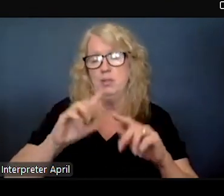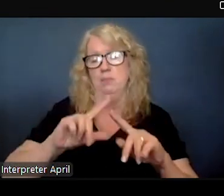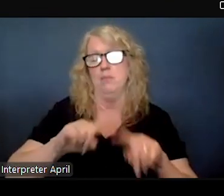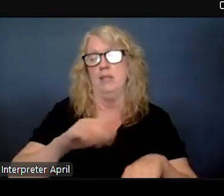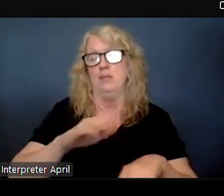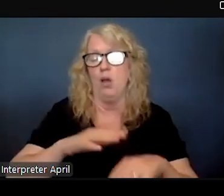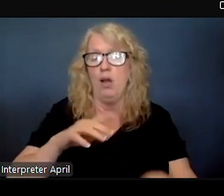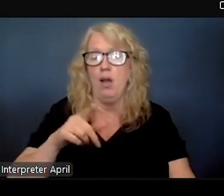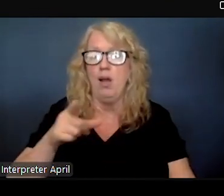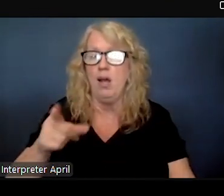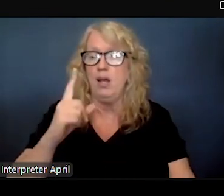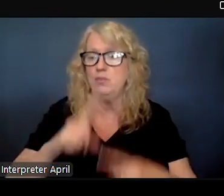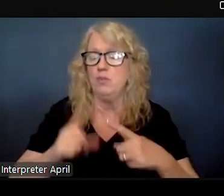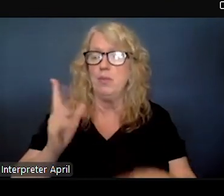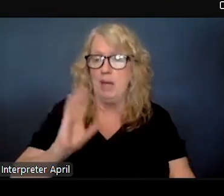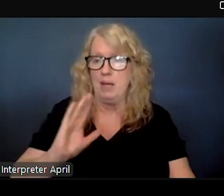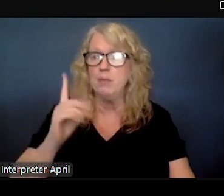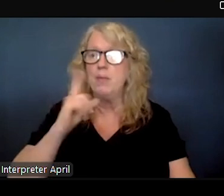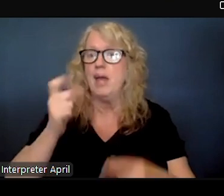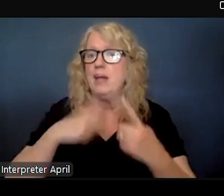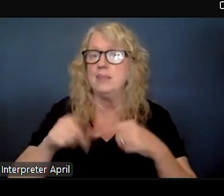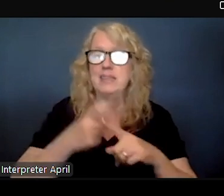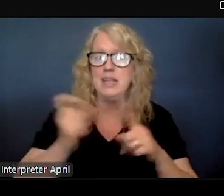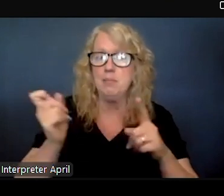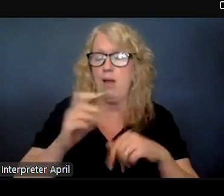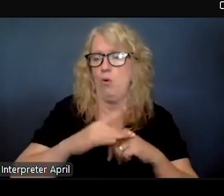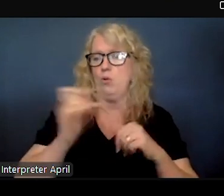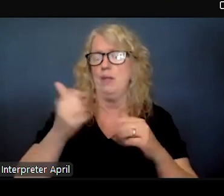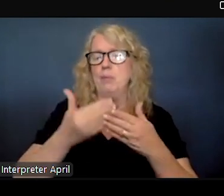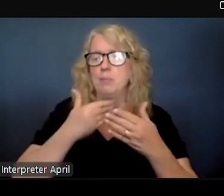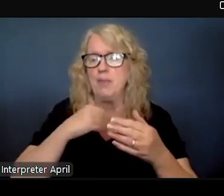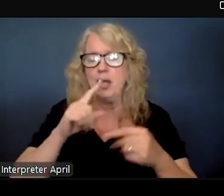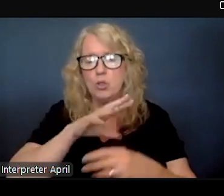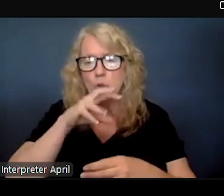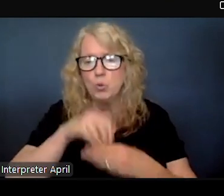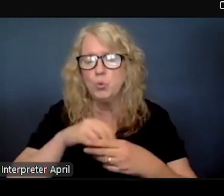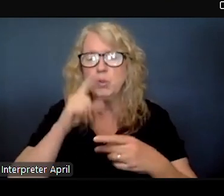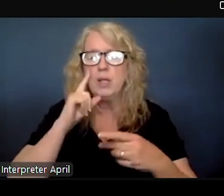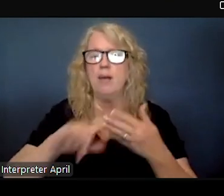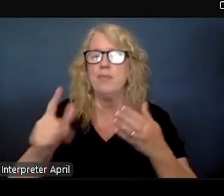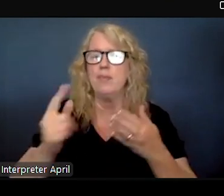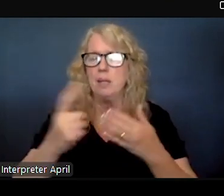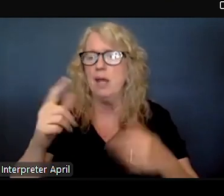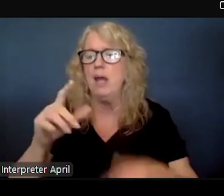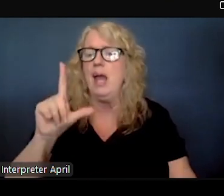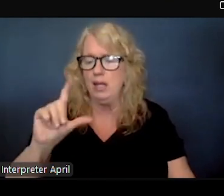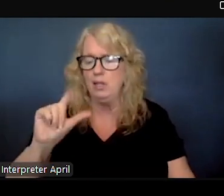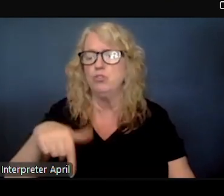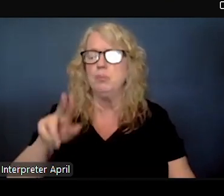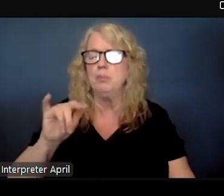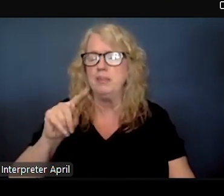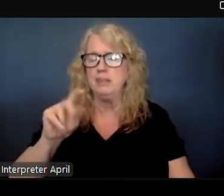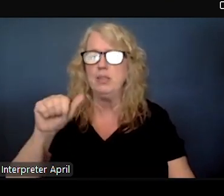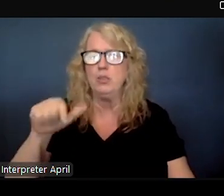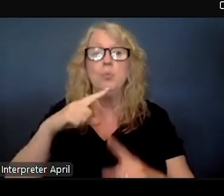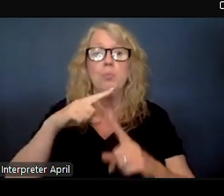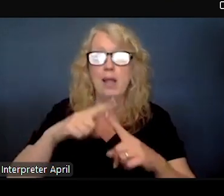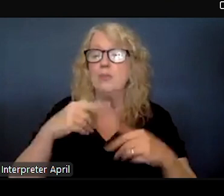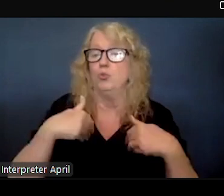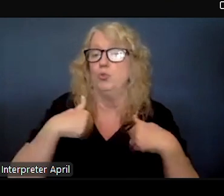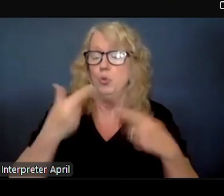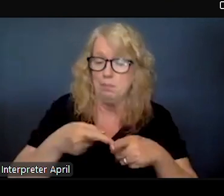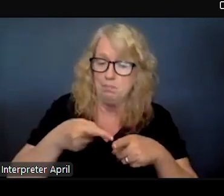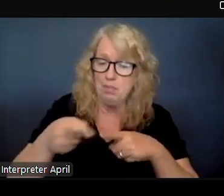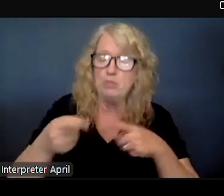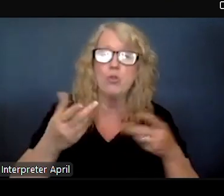on the leaked passback that came out earlier, include the elimination of LGBTQ plus youth